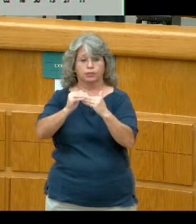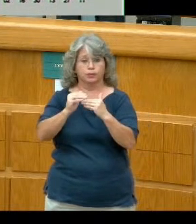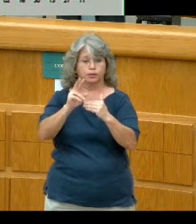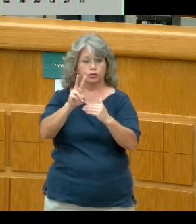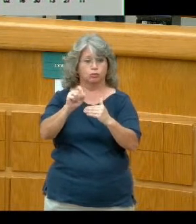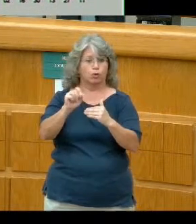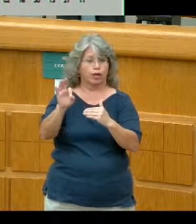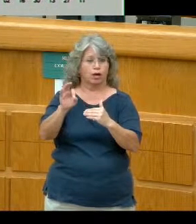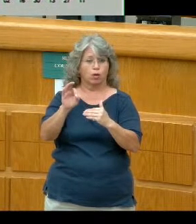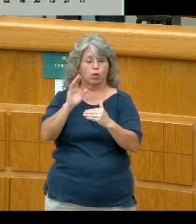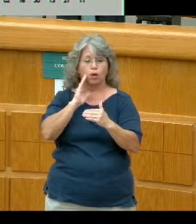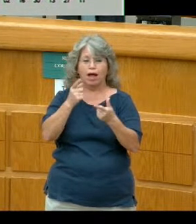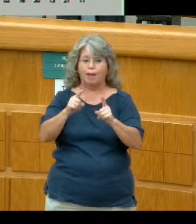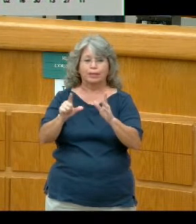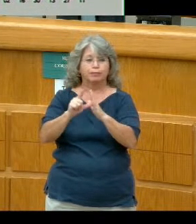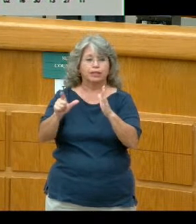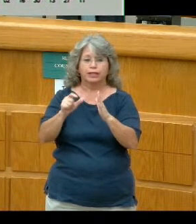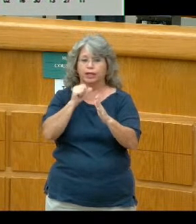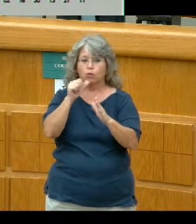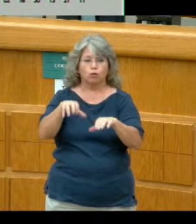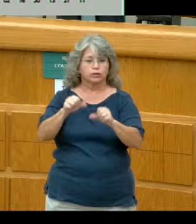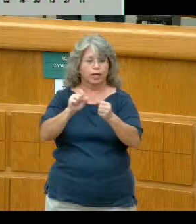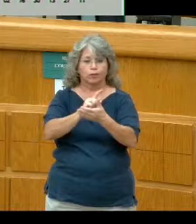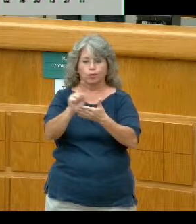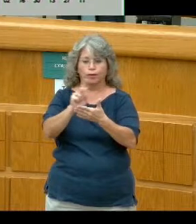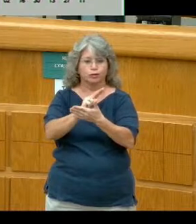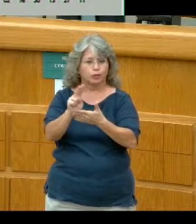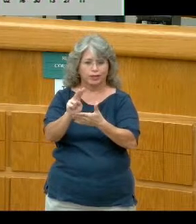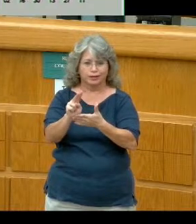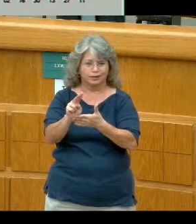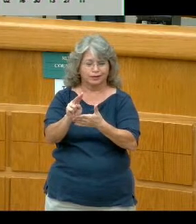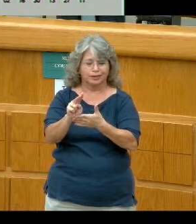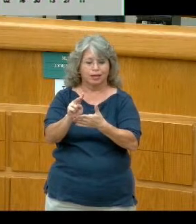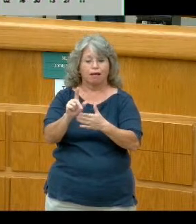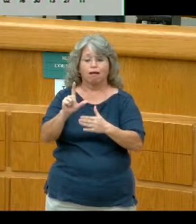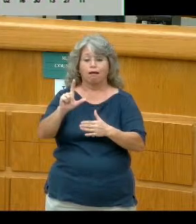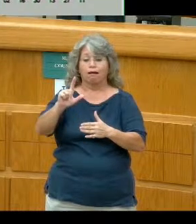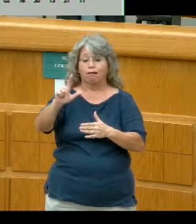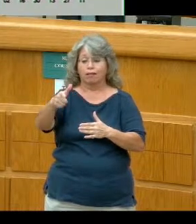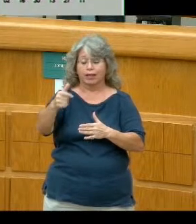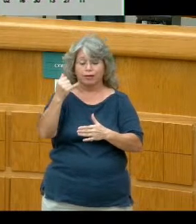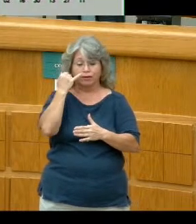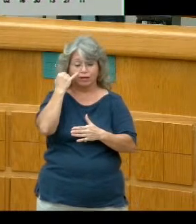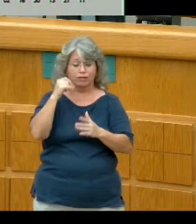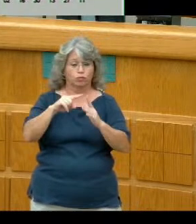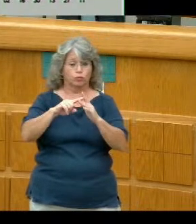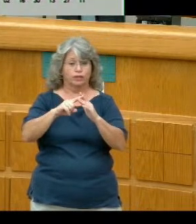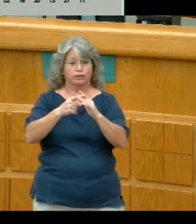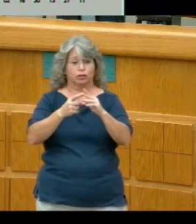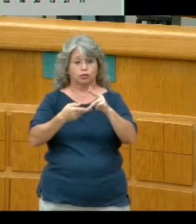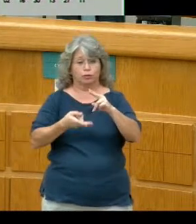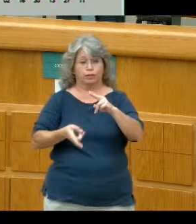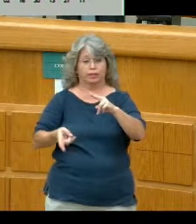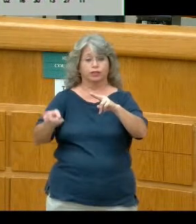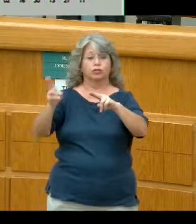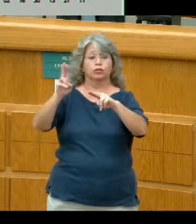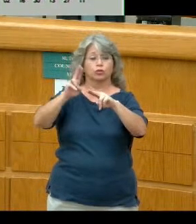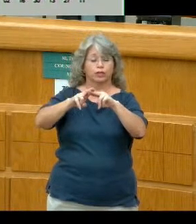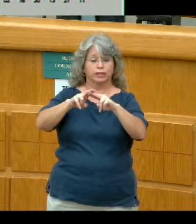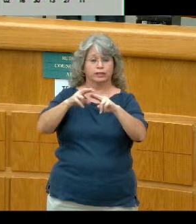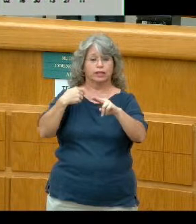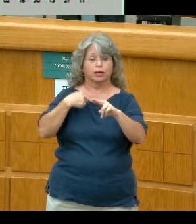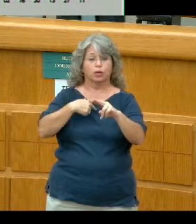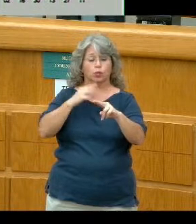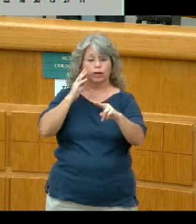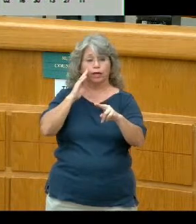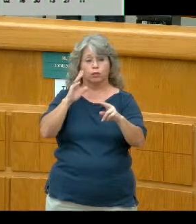immediately. And it didn't take a week or two for us to get there. But also, later on, if we start to increase, then we will turn off